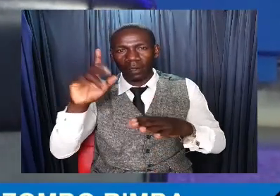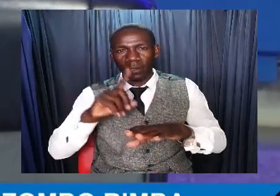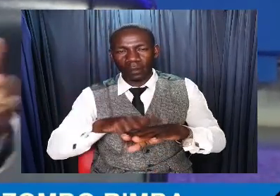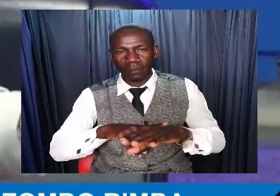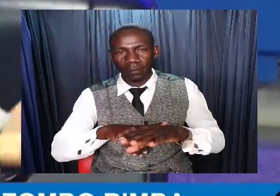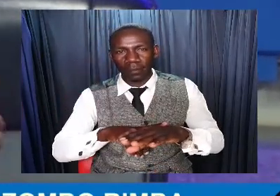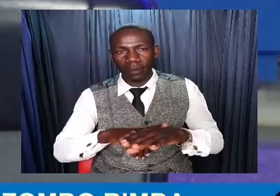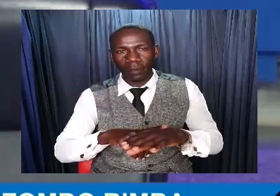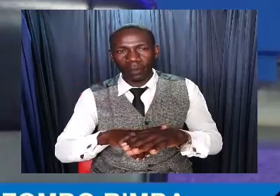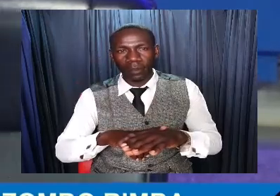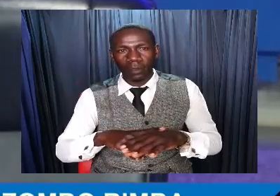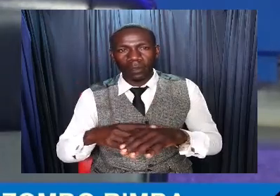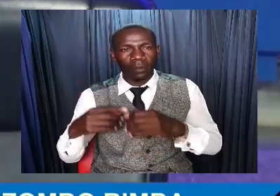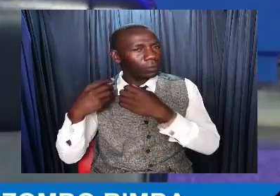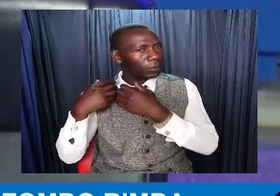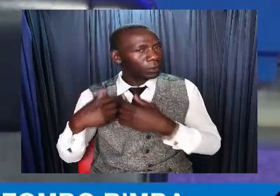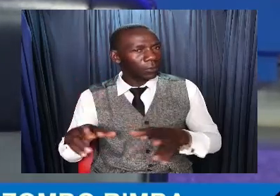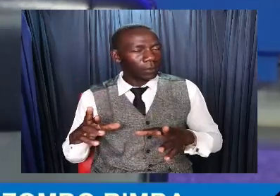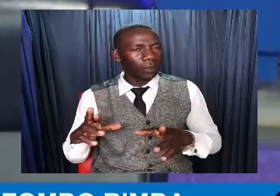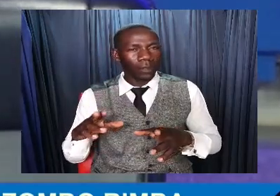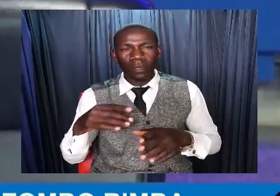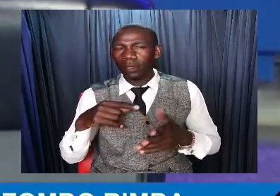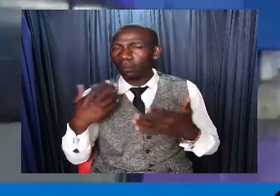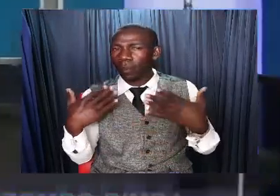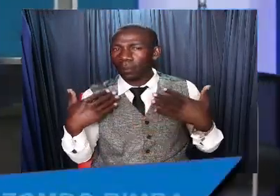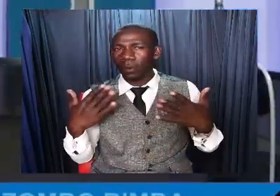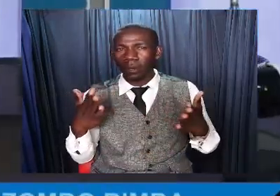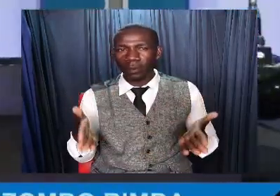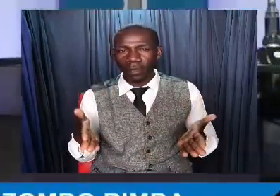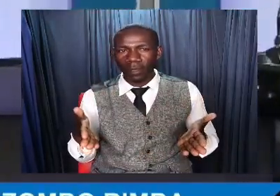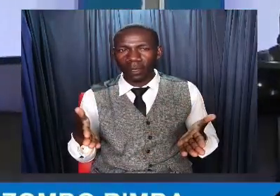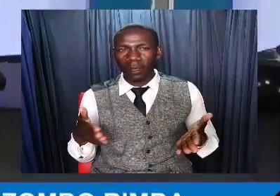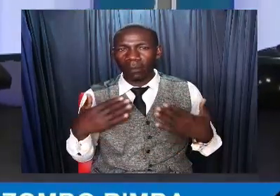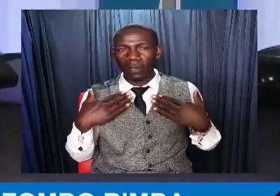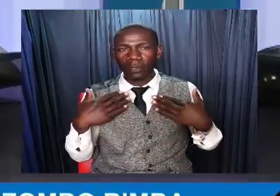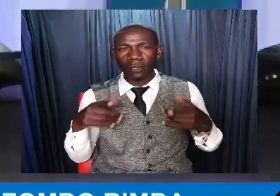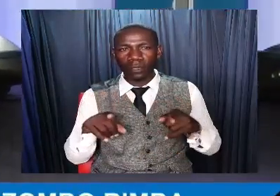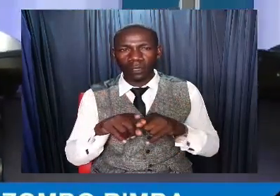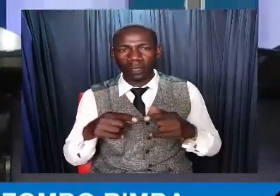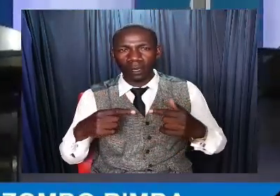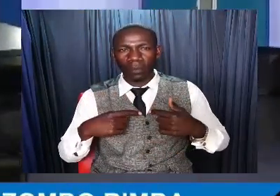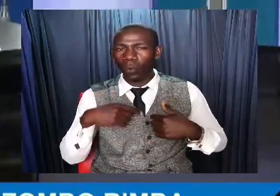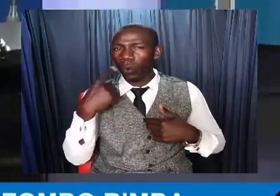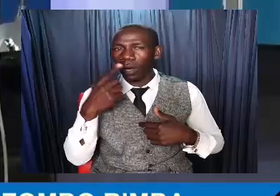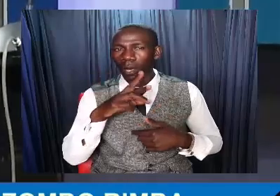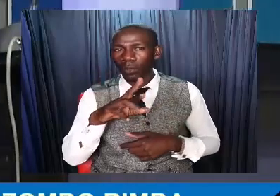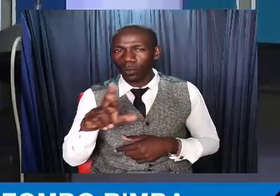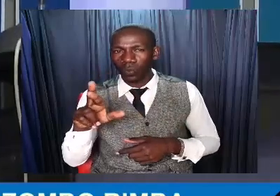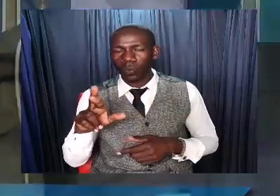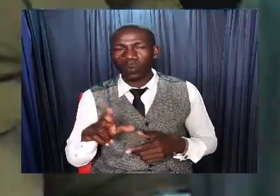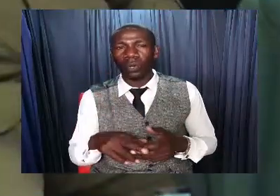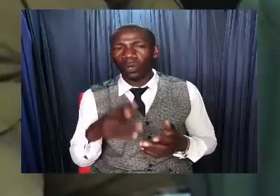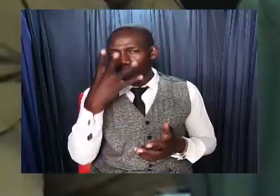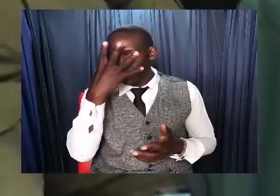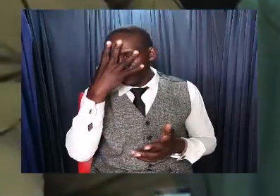you in his own due time. Umejikweza tayari. You already exalted yourself. Wasema mtu kama mimi. You say one like me. Na mtu kama mimi. And one like me. Kwani wewe ni nani? Who are you?